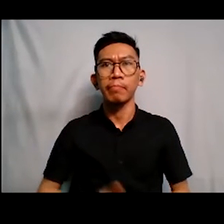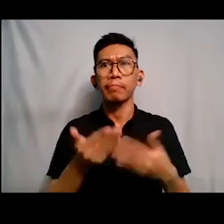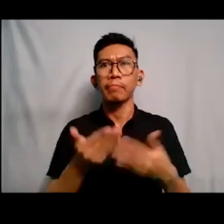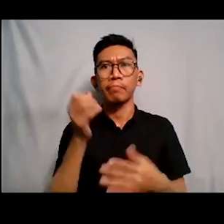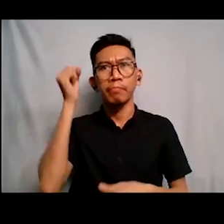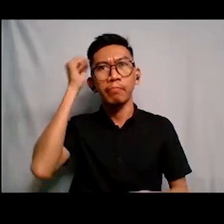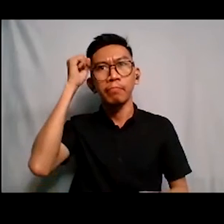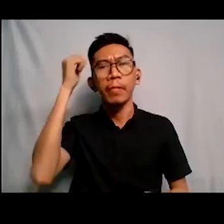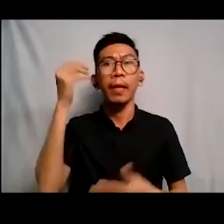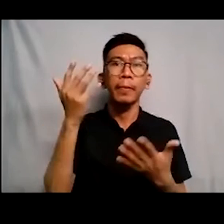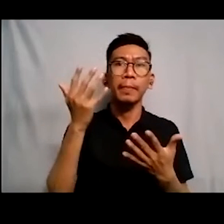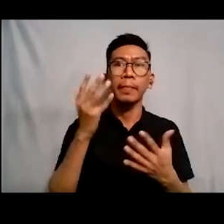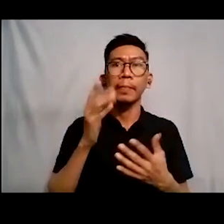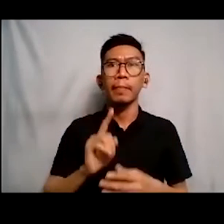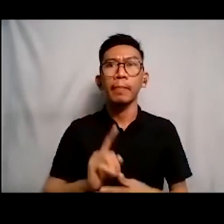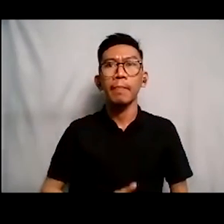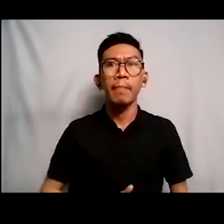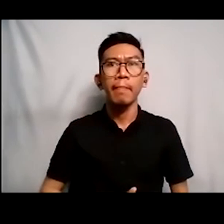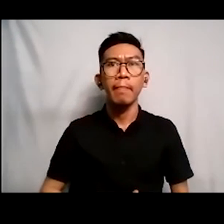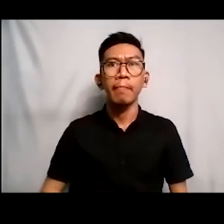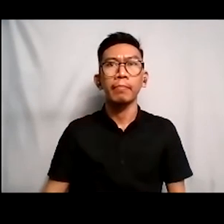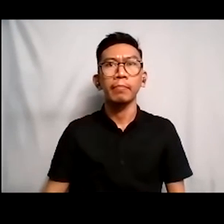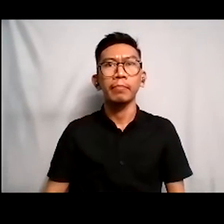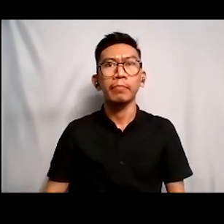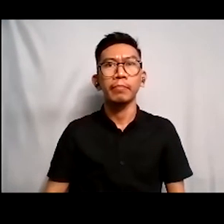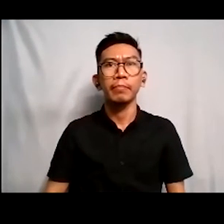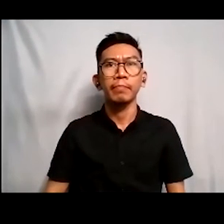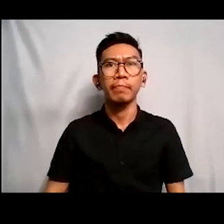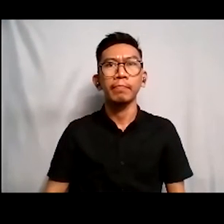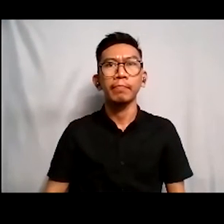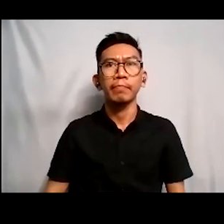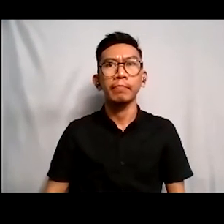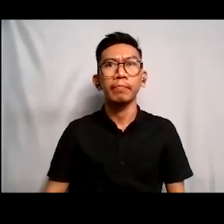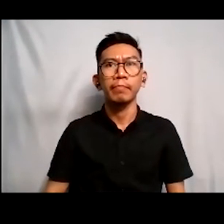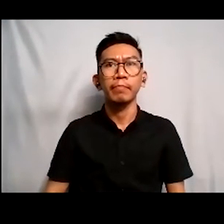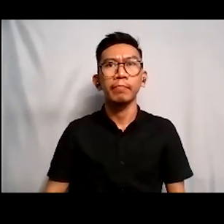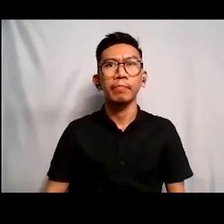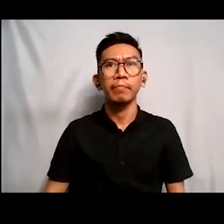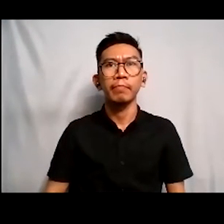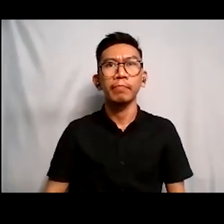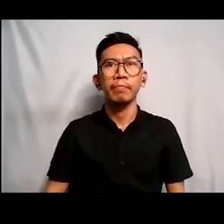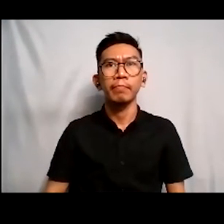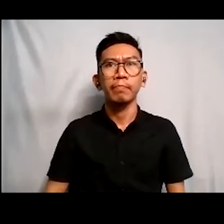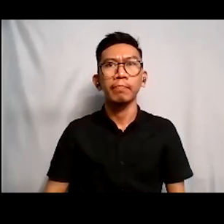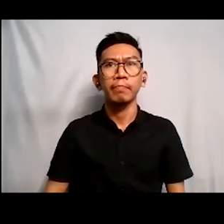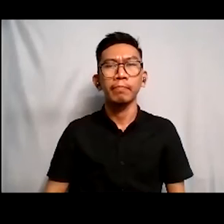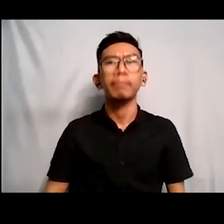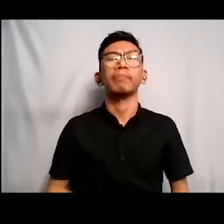Yeah, he's just talking to Meng whether or not she agreed with it. Go ahead, sir. If